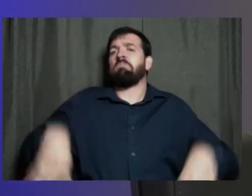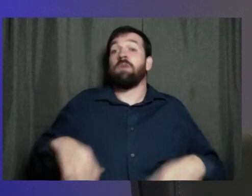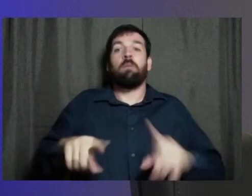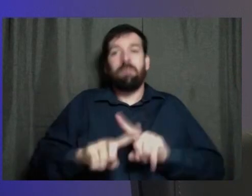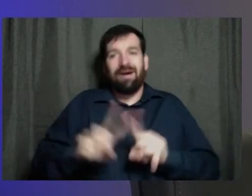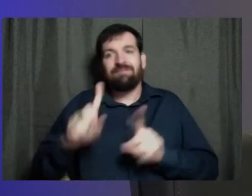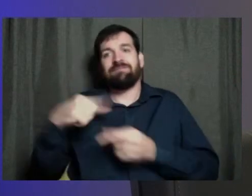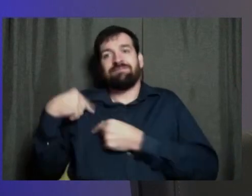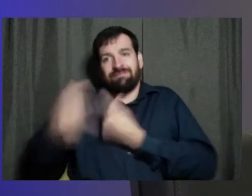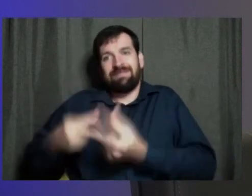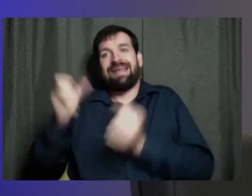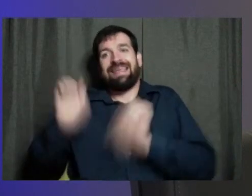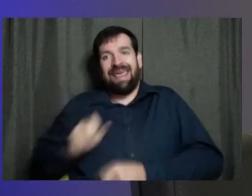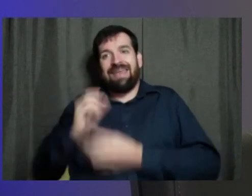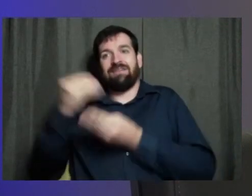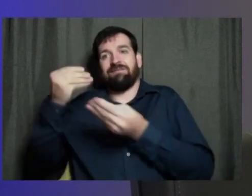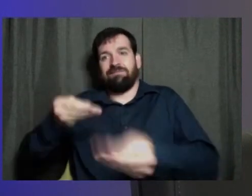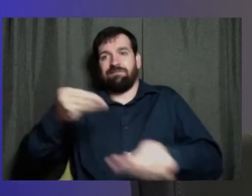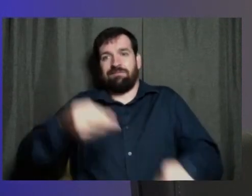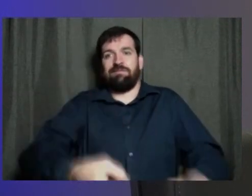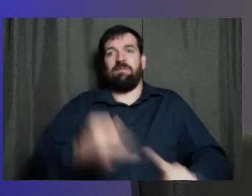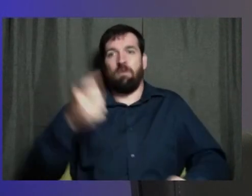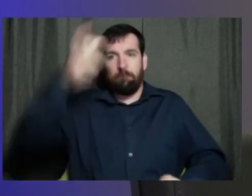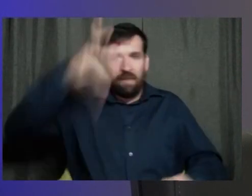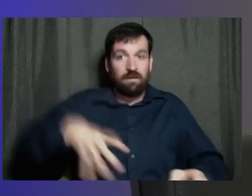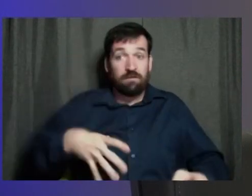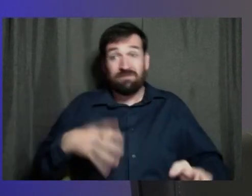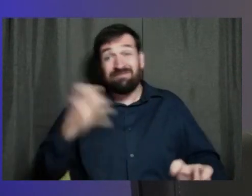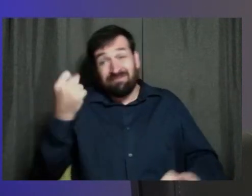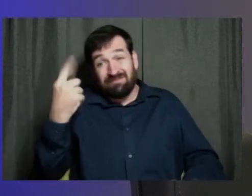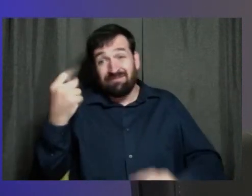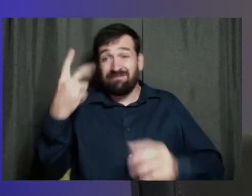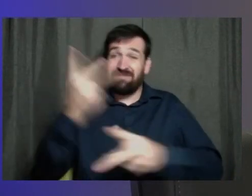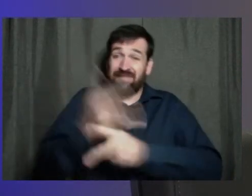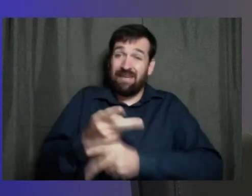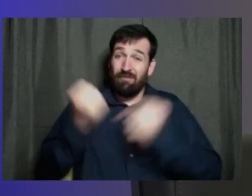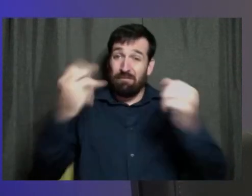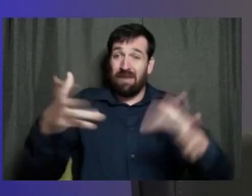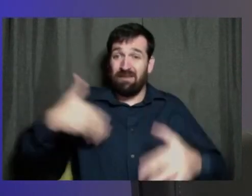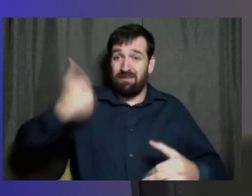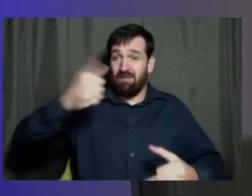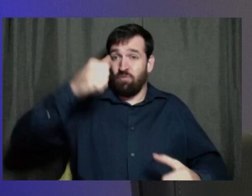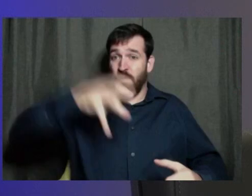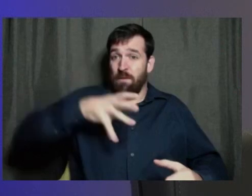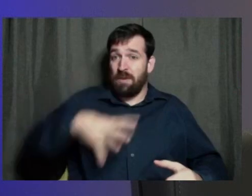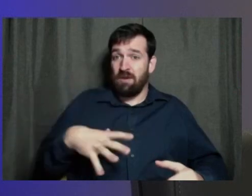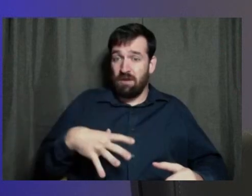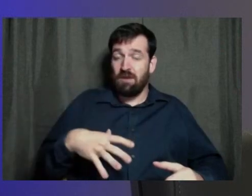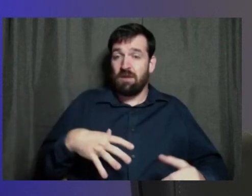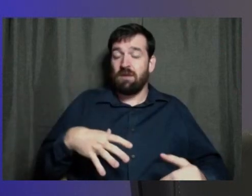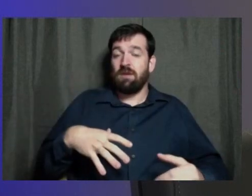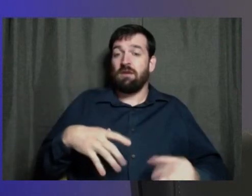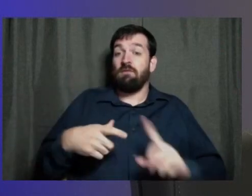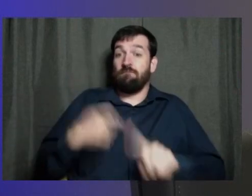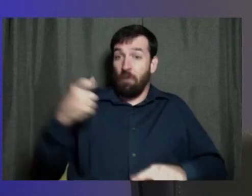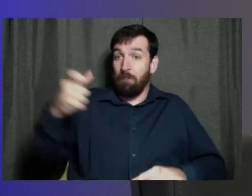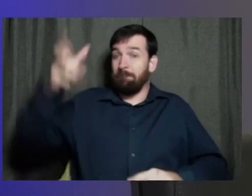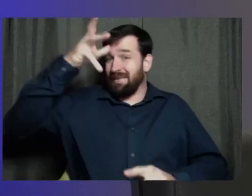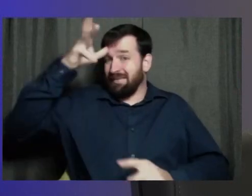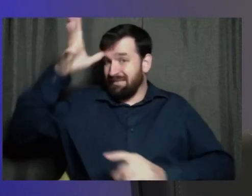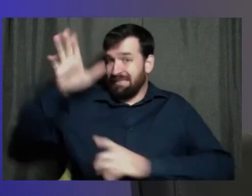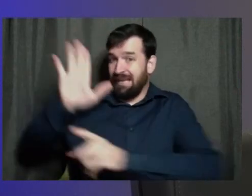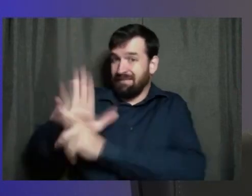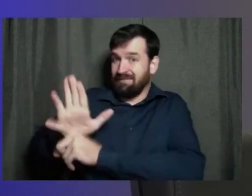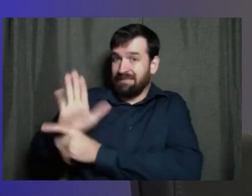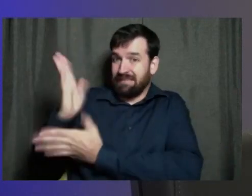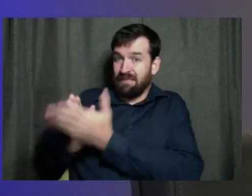passed through the paternal side as well. In fact, I take care of many young women who we know this came through the paternal side of the family, and we have generations